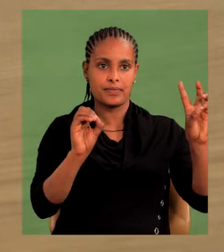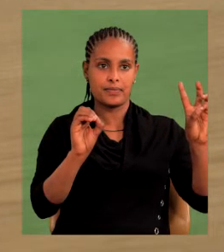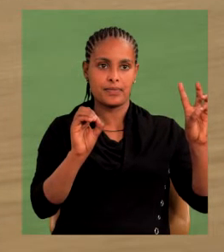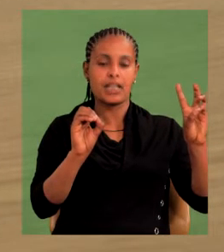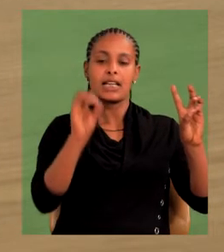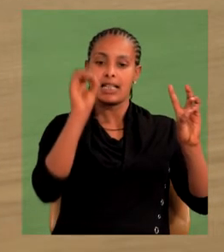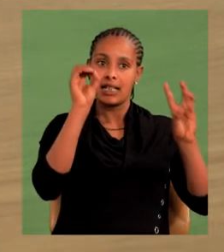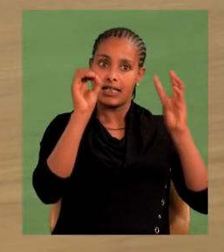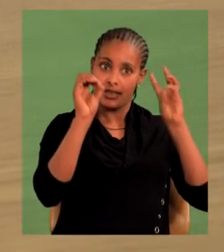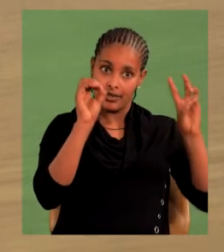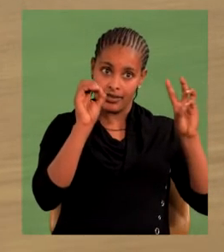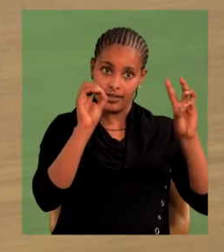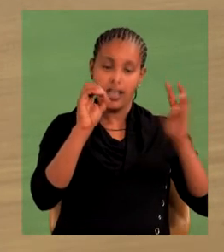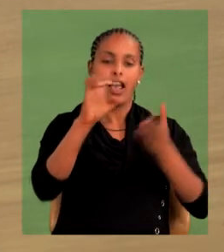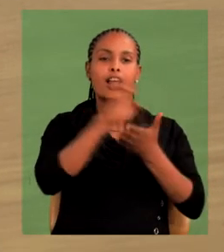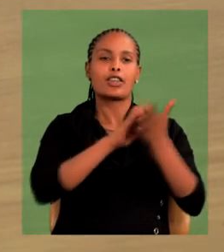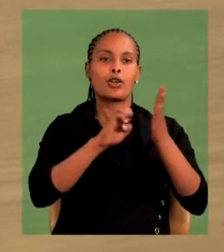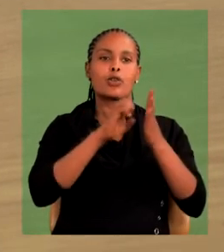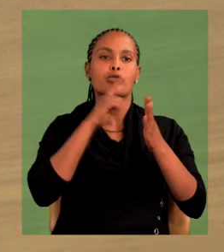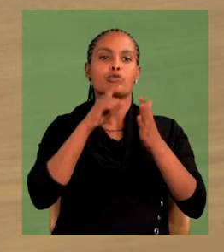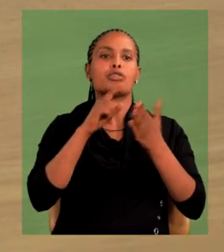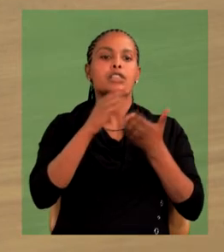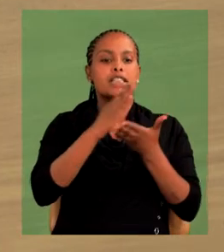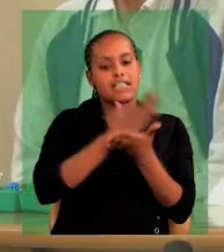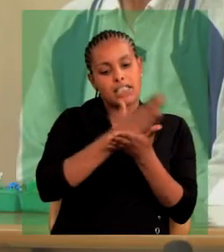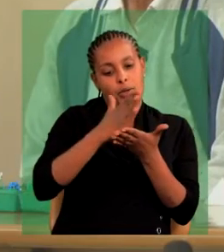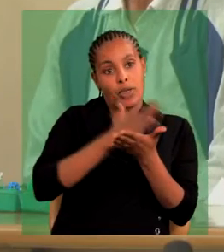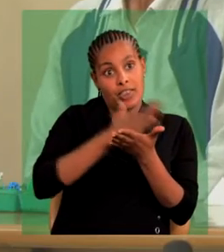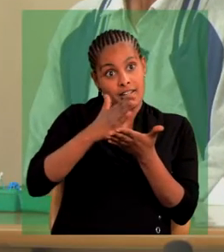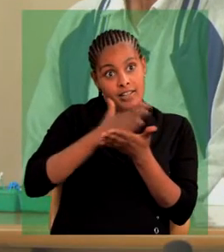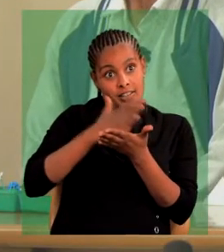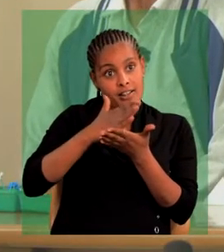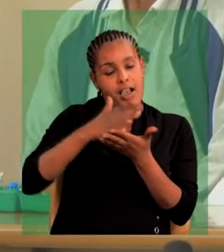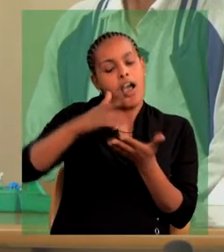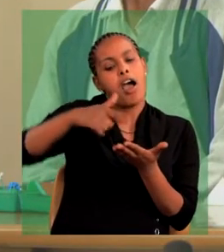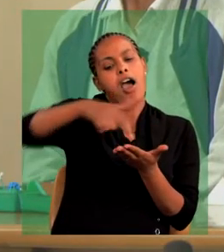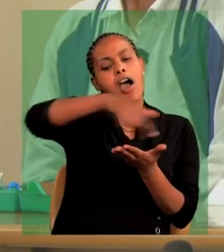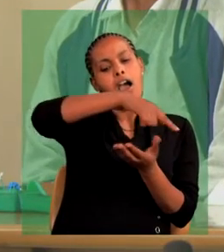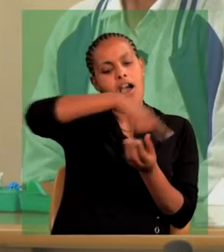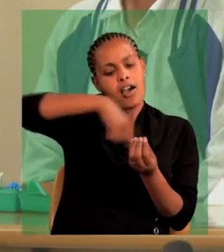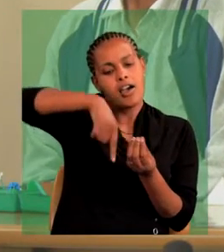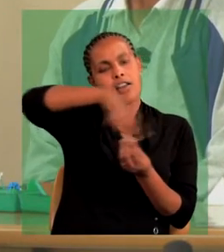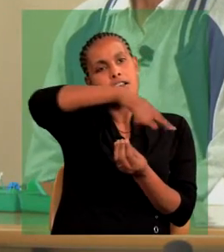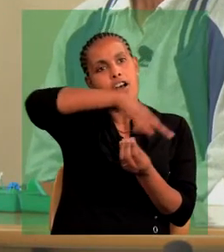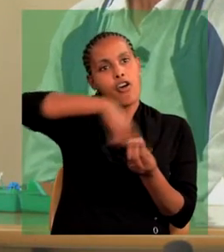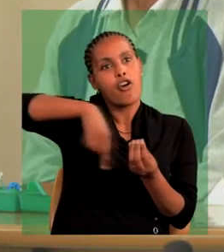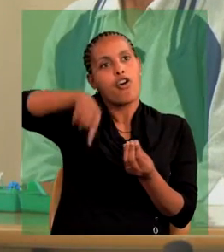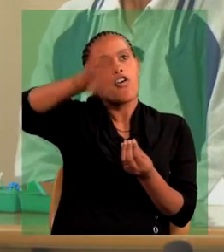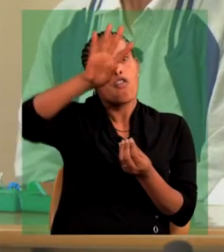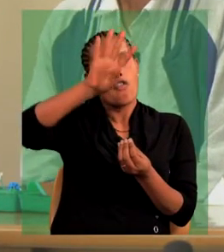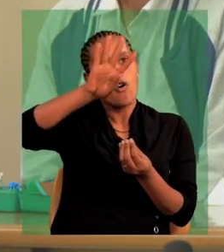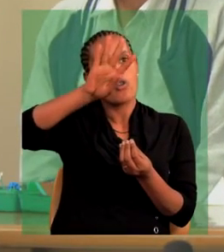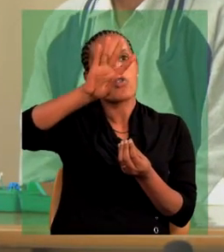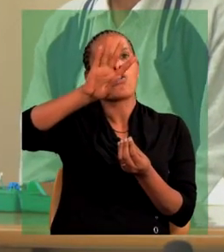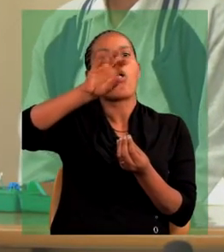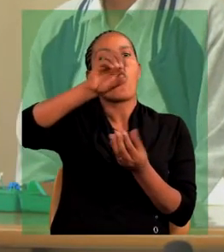Those 6 valence electrons are distributed around the 4